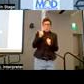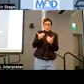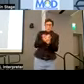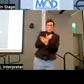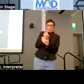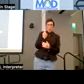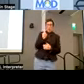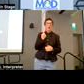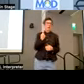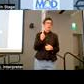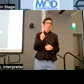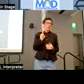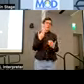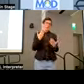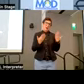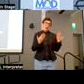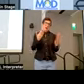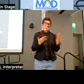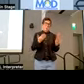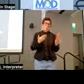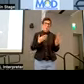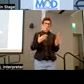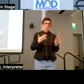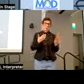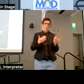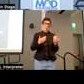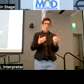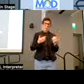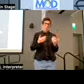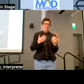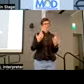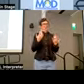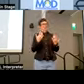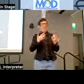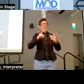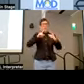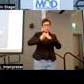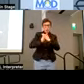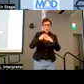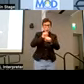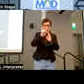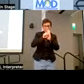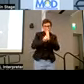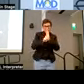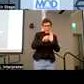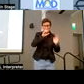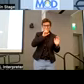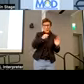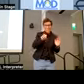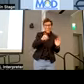I'm actually probably the most years. I've got, I started in the state when I was 19, 1975.